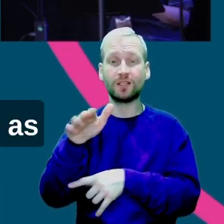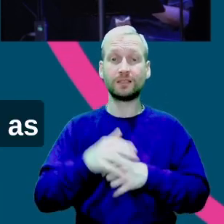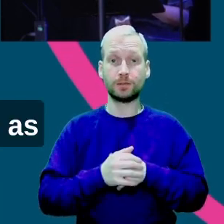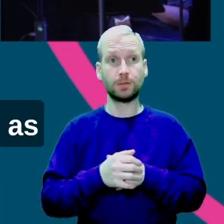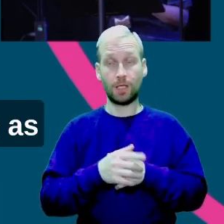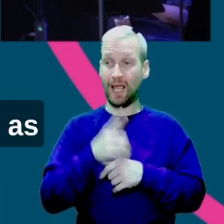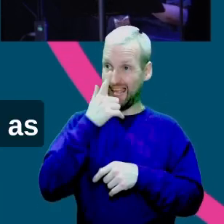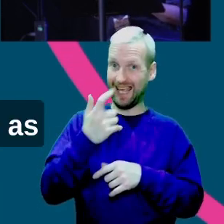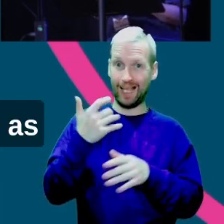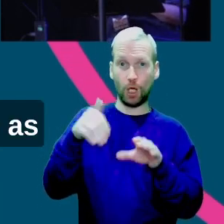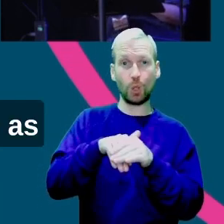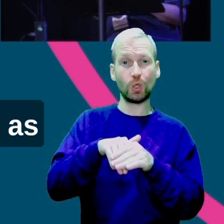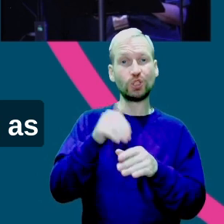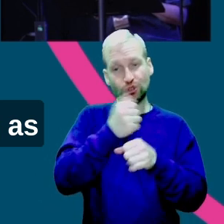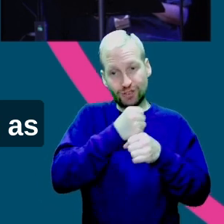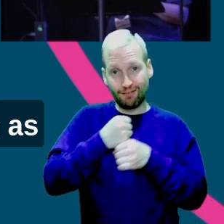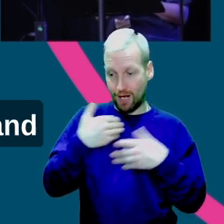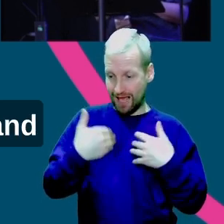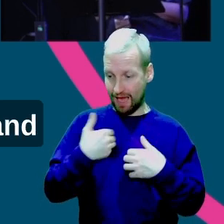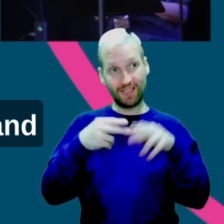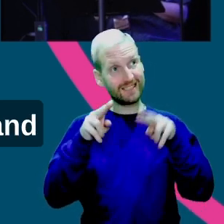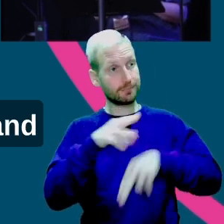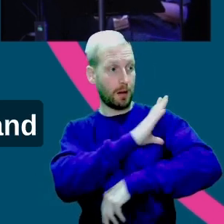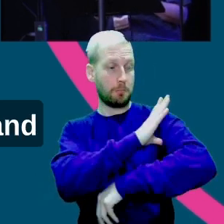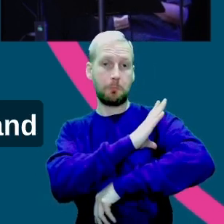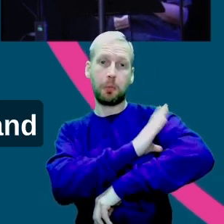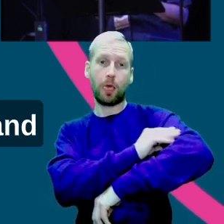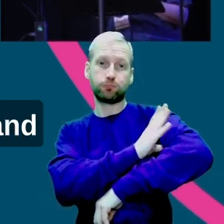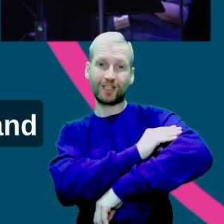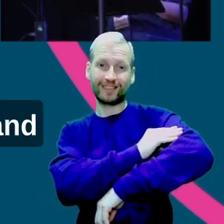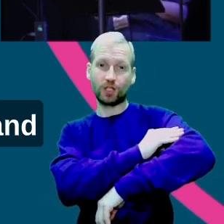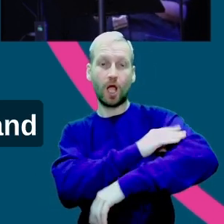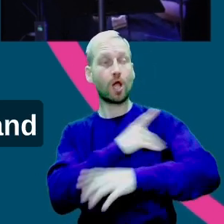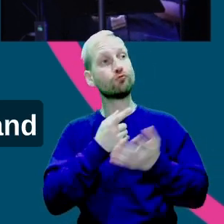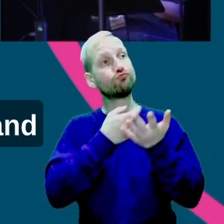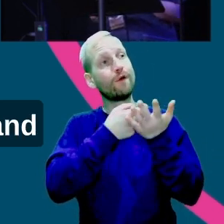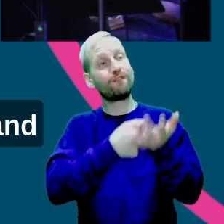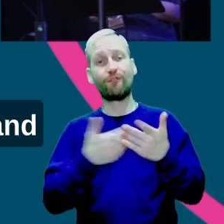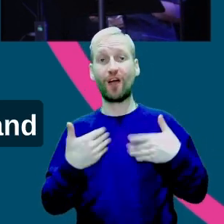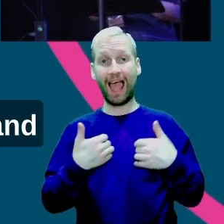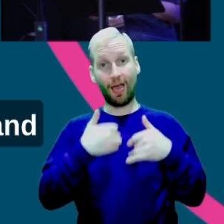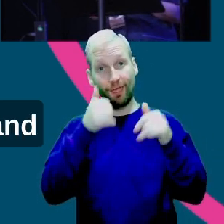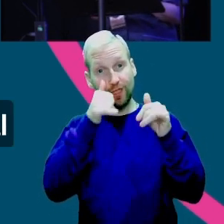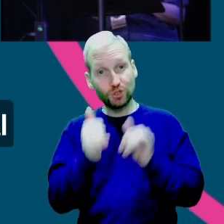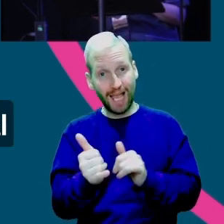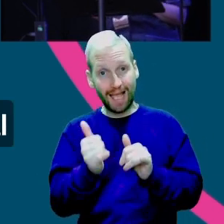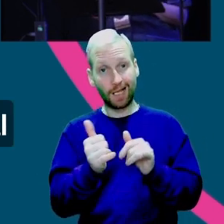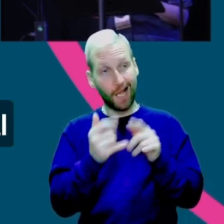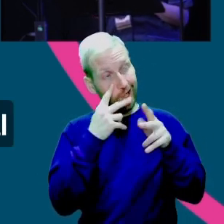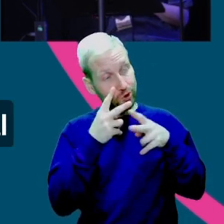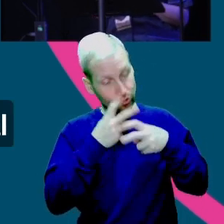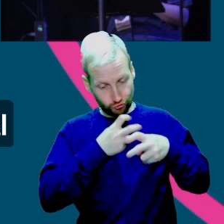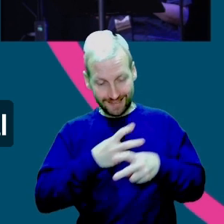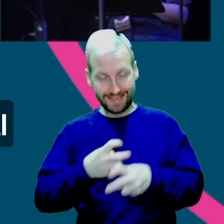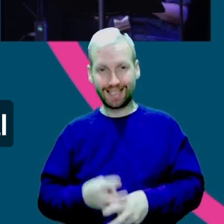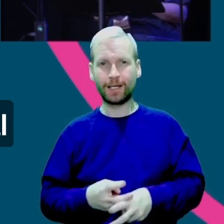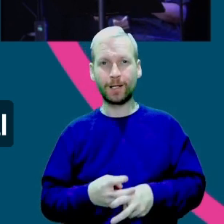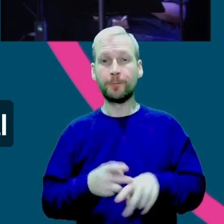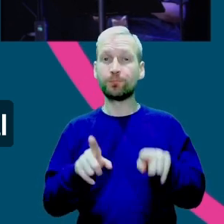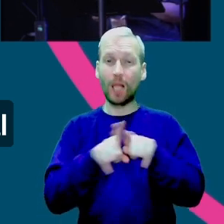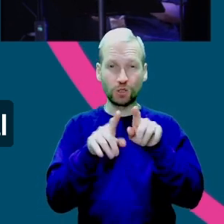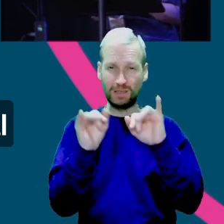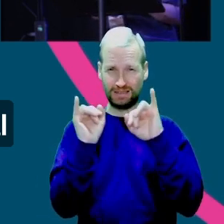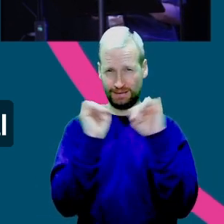include general health assessments such as blood pressure checks and referrals for health checks and screening, and also crisis prevention